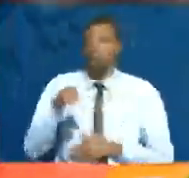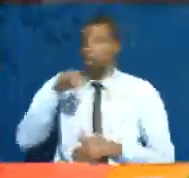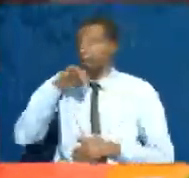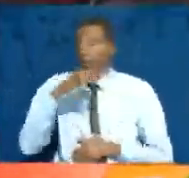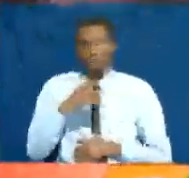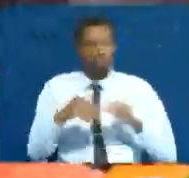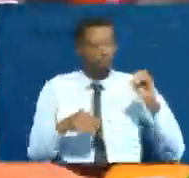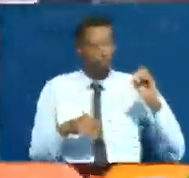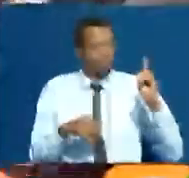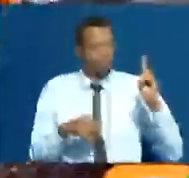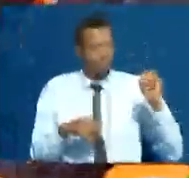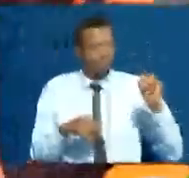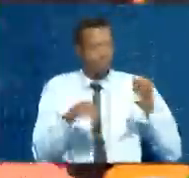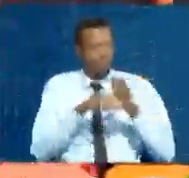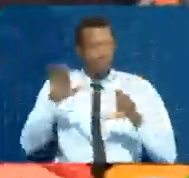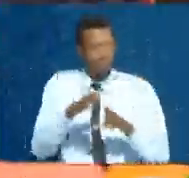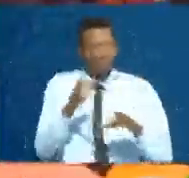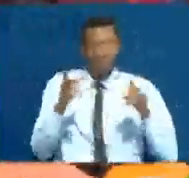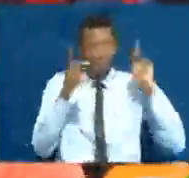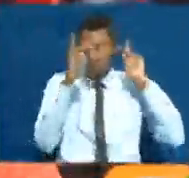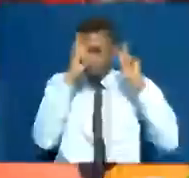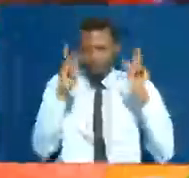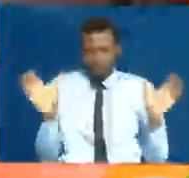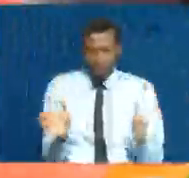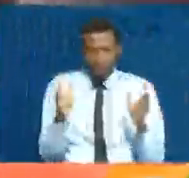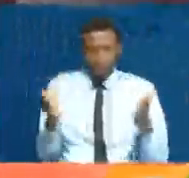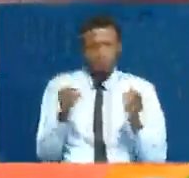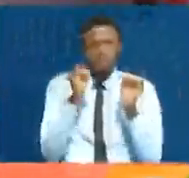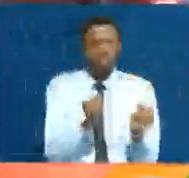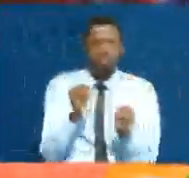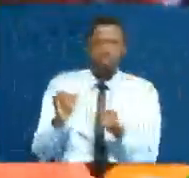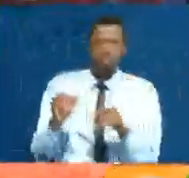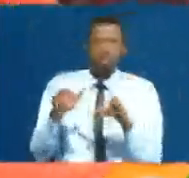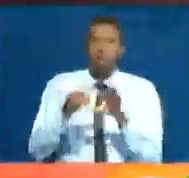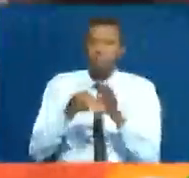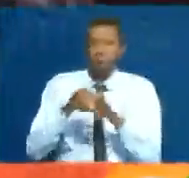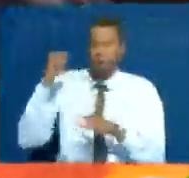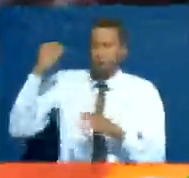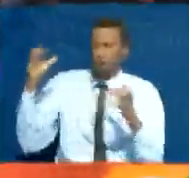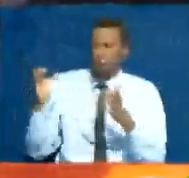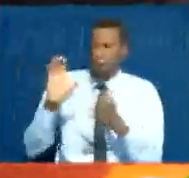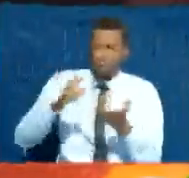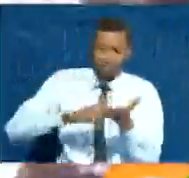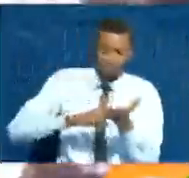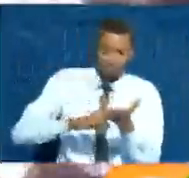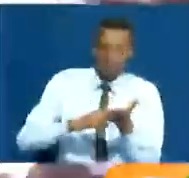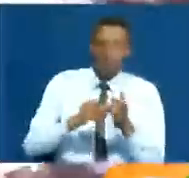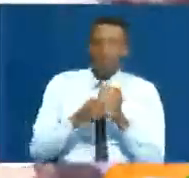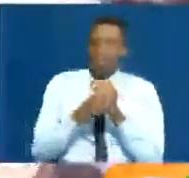froma intensify the recruitment of new party members to regain control of the populars Western